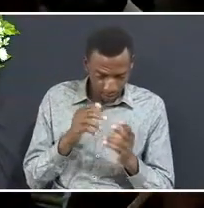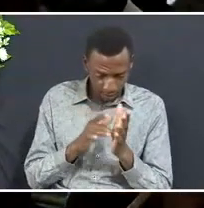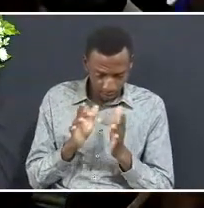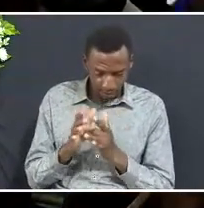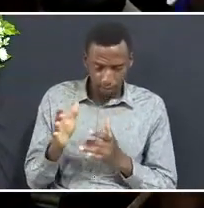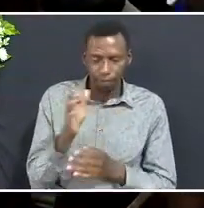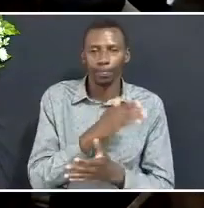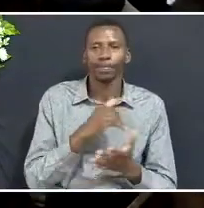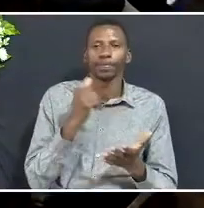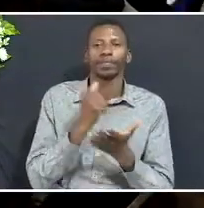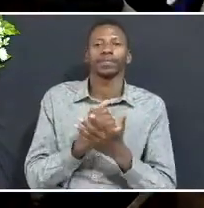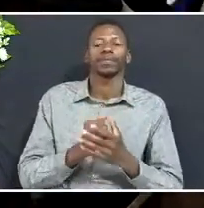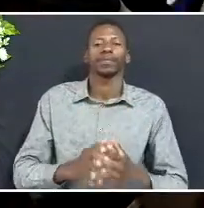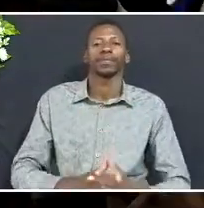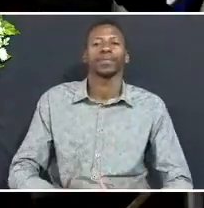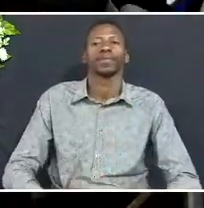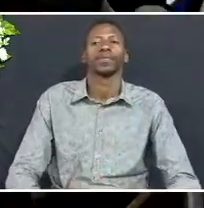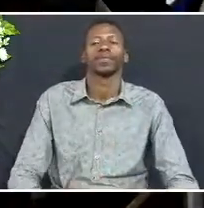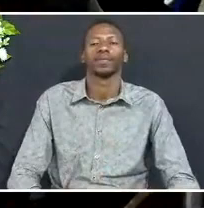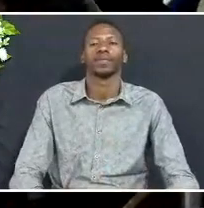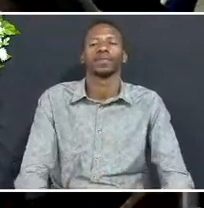Amen.